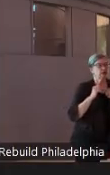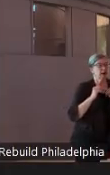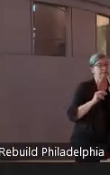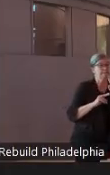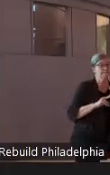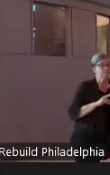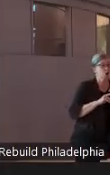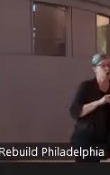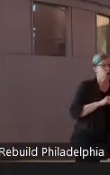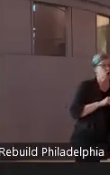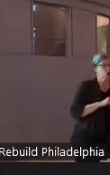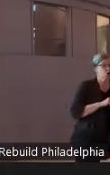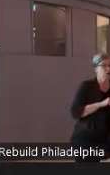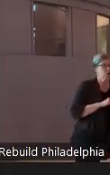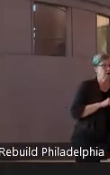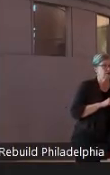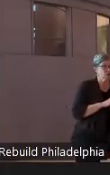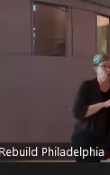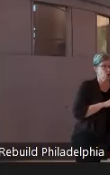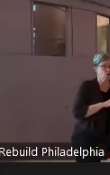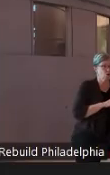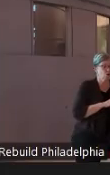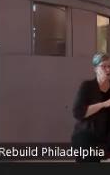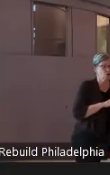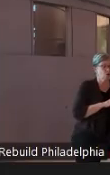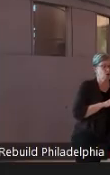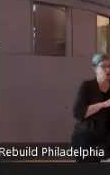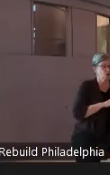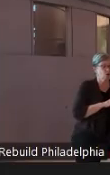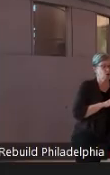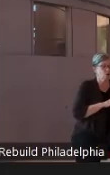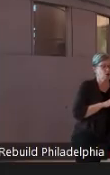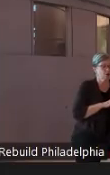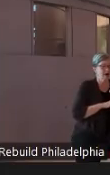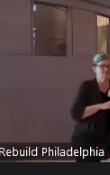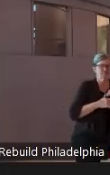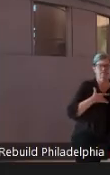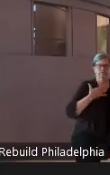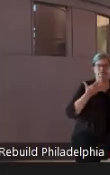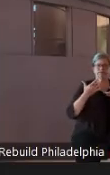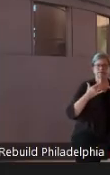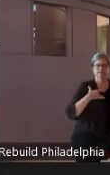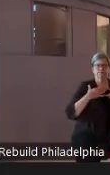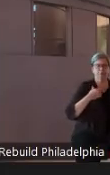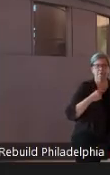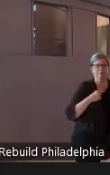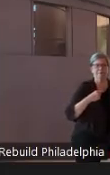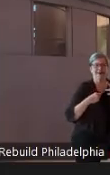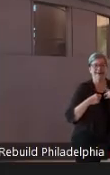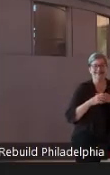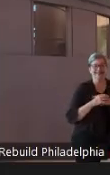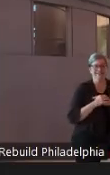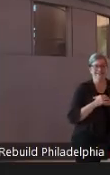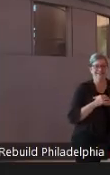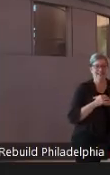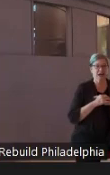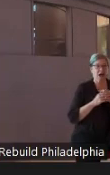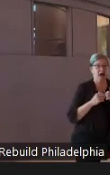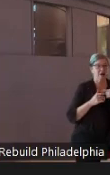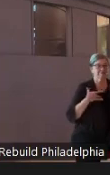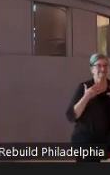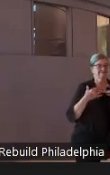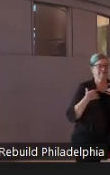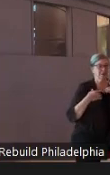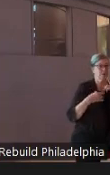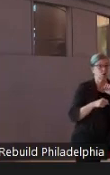March of 2024. I'm super excited to be back. I'm super